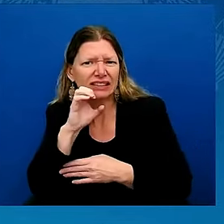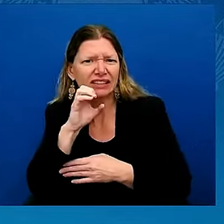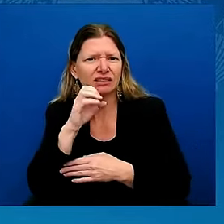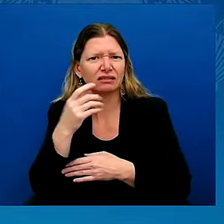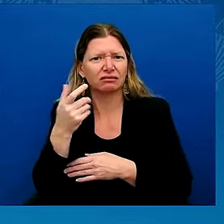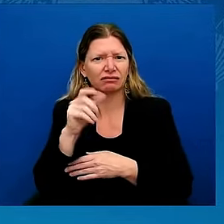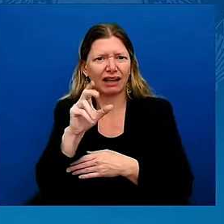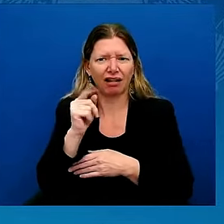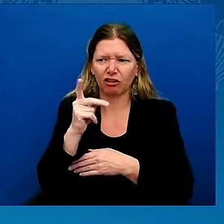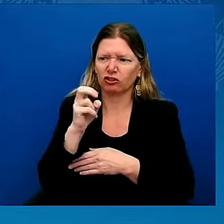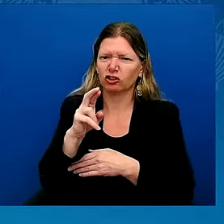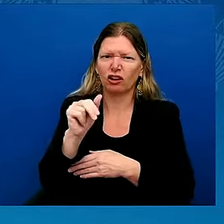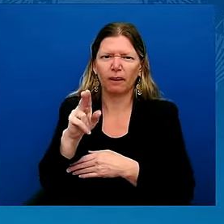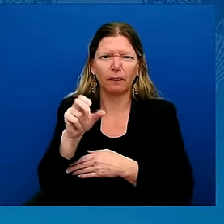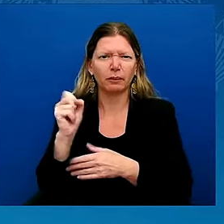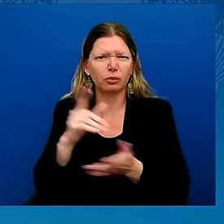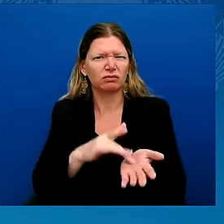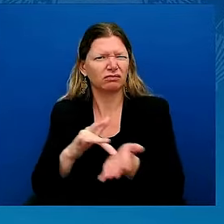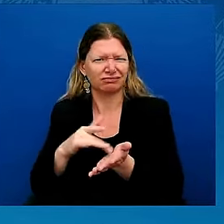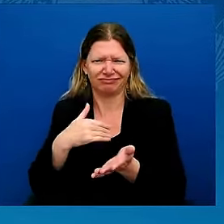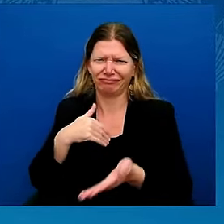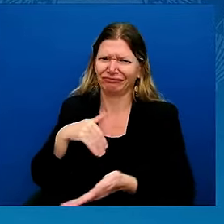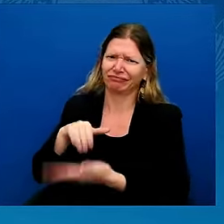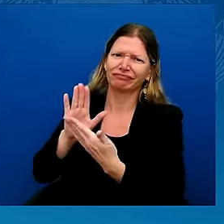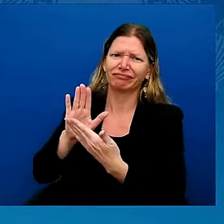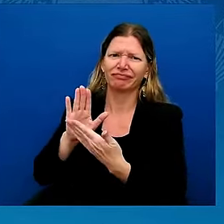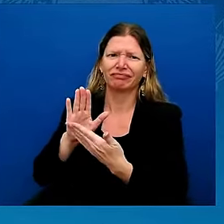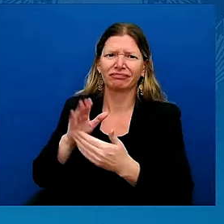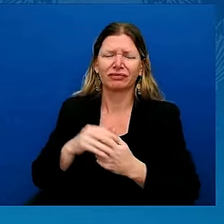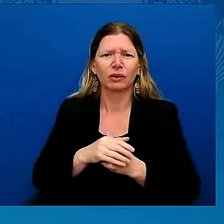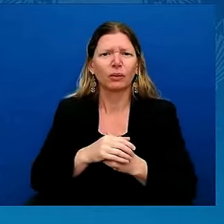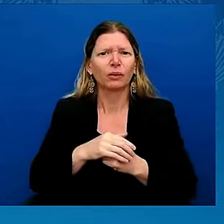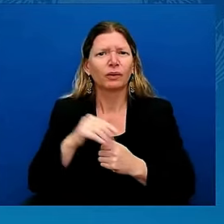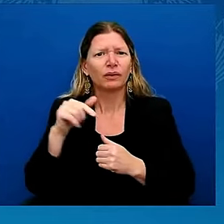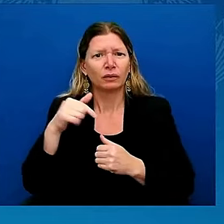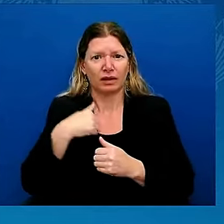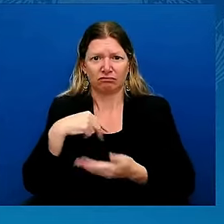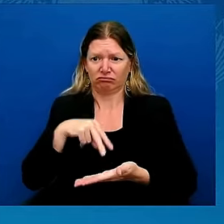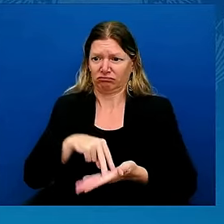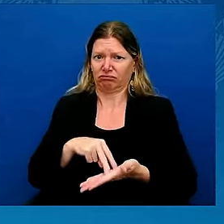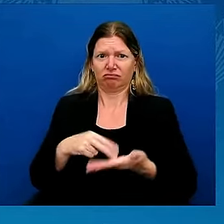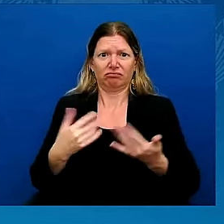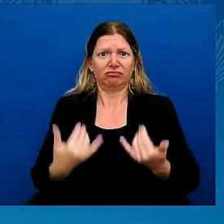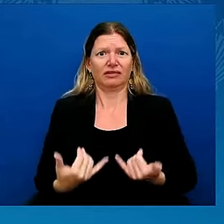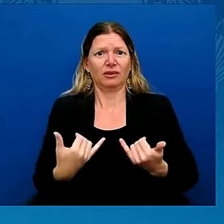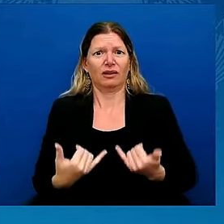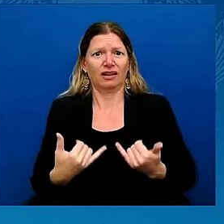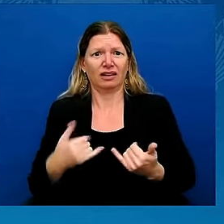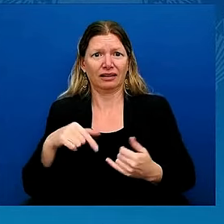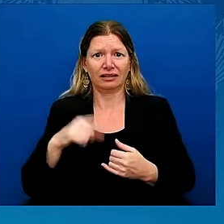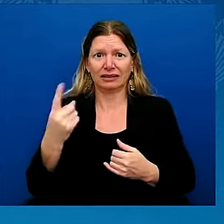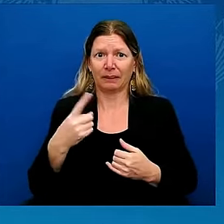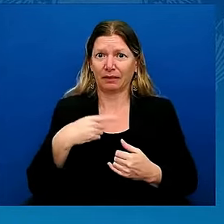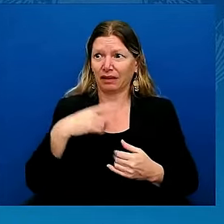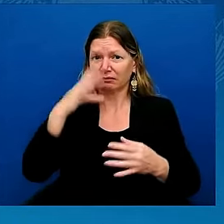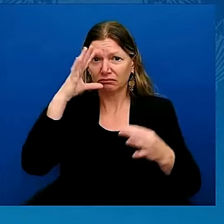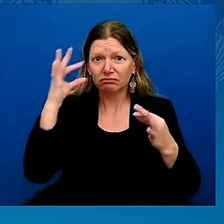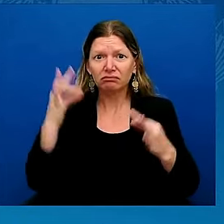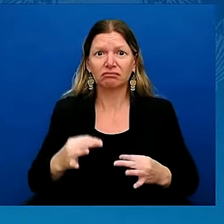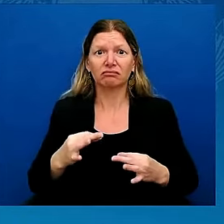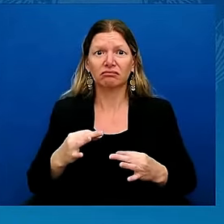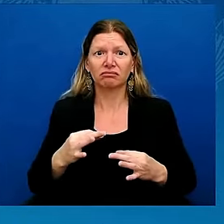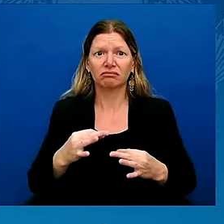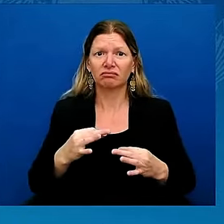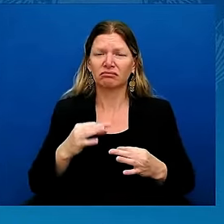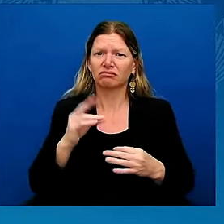do, but really is about a lifelong career that has been about fighting for the people. For the